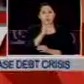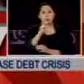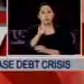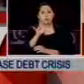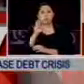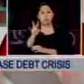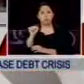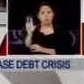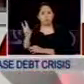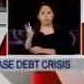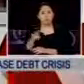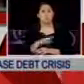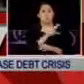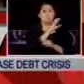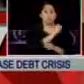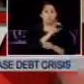089-13100282-6,